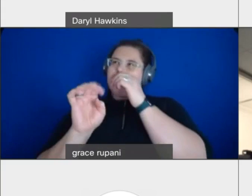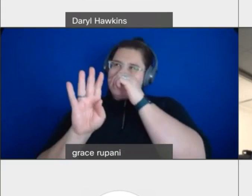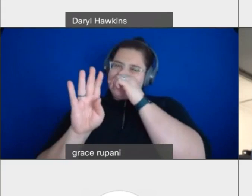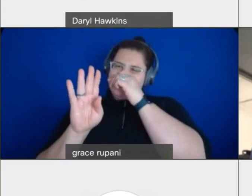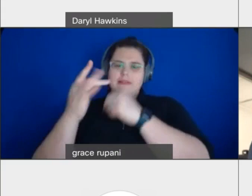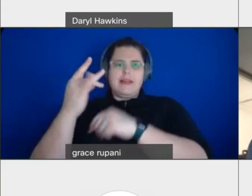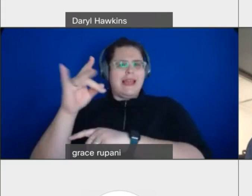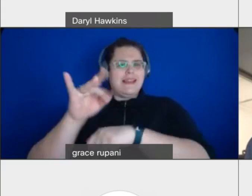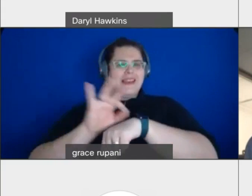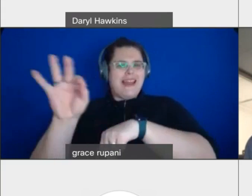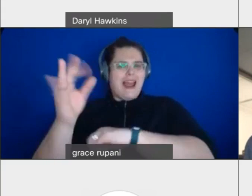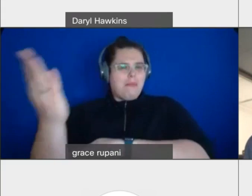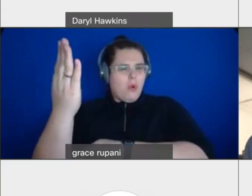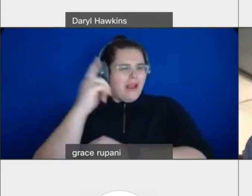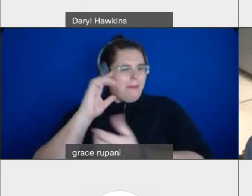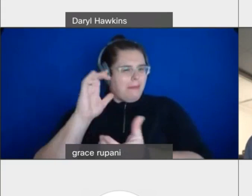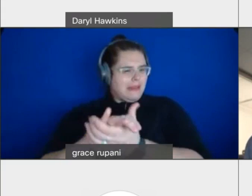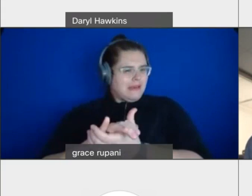Someone can correct me if I'm wrong.